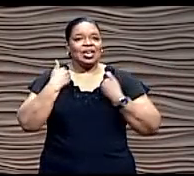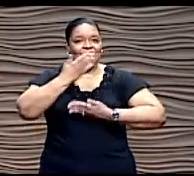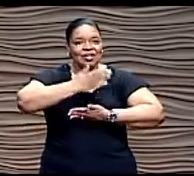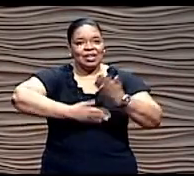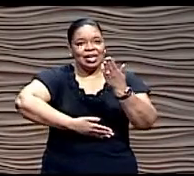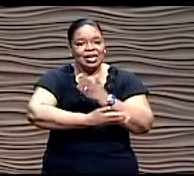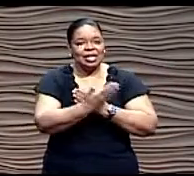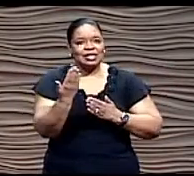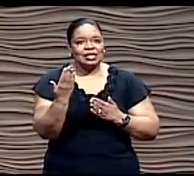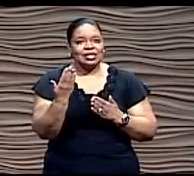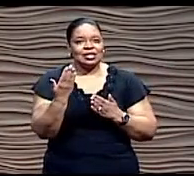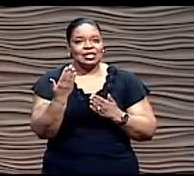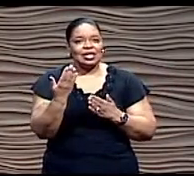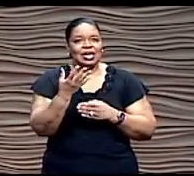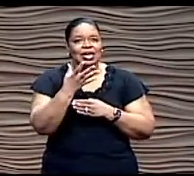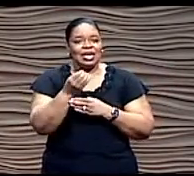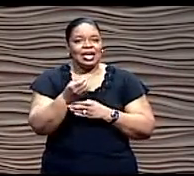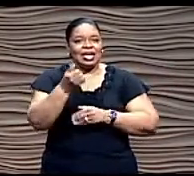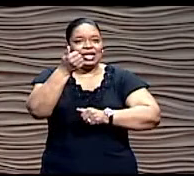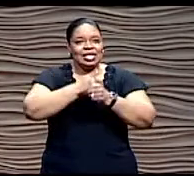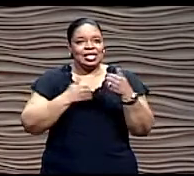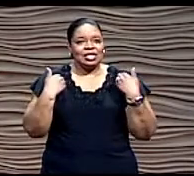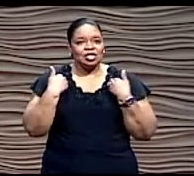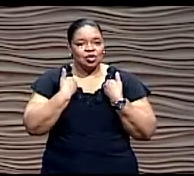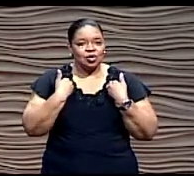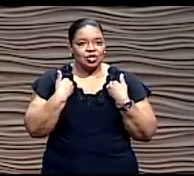hands, and each creature